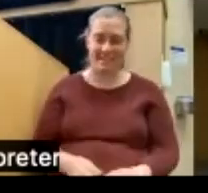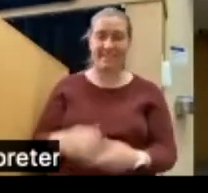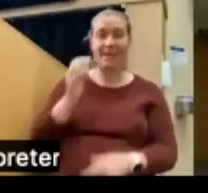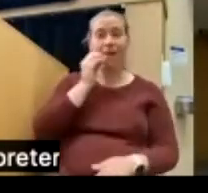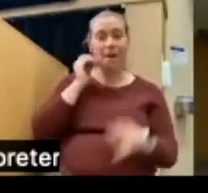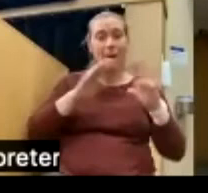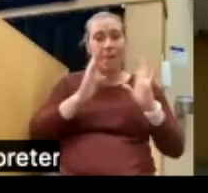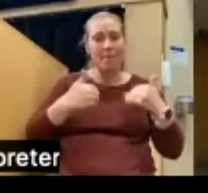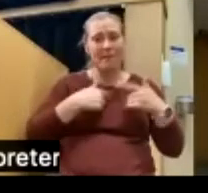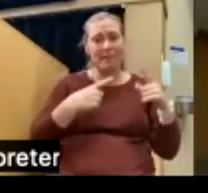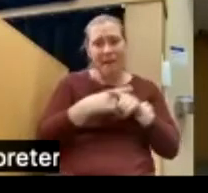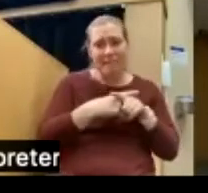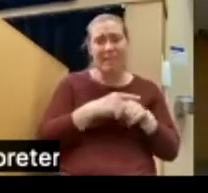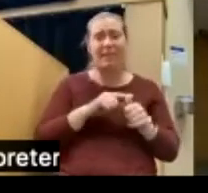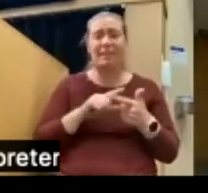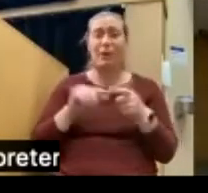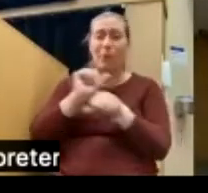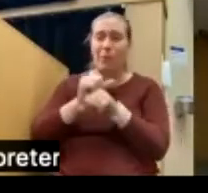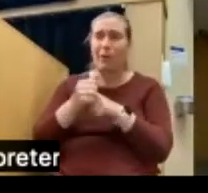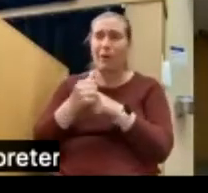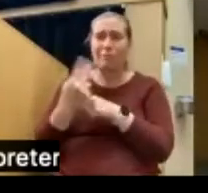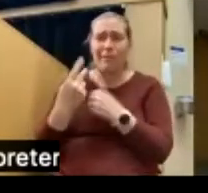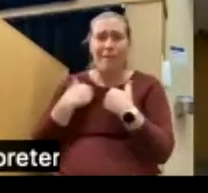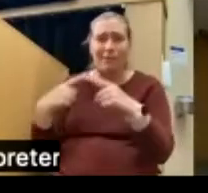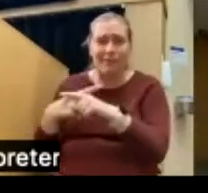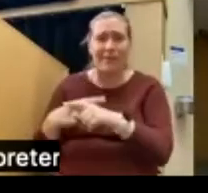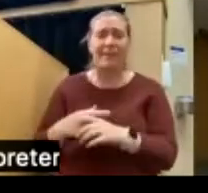to conflicts at work to,